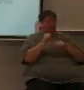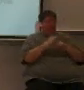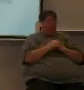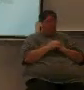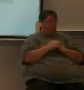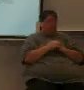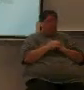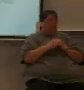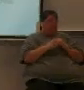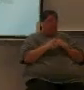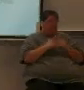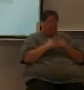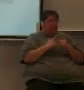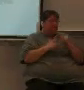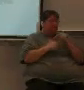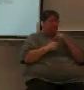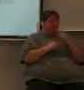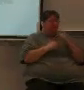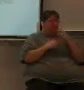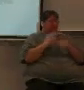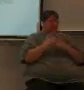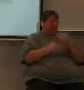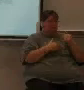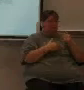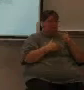Then there's a series of terms about how